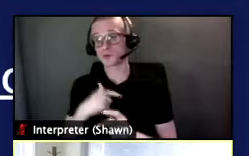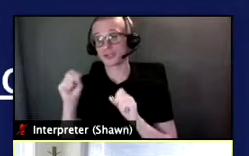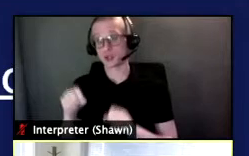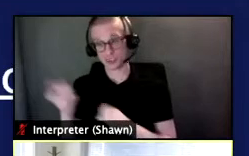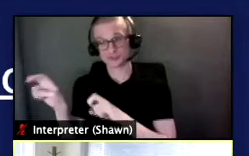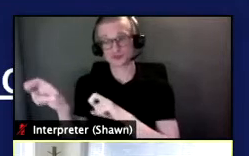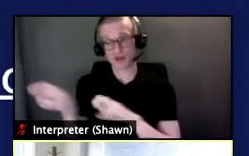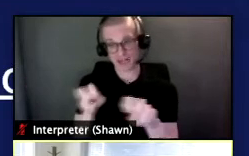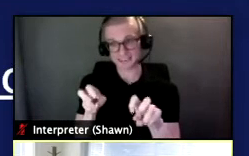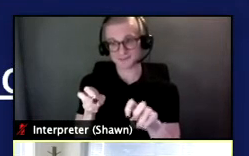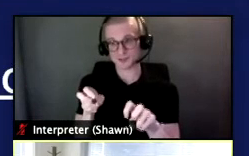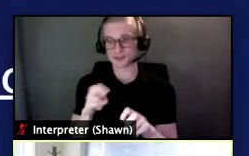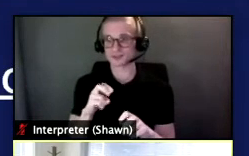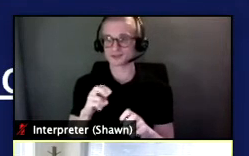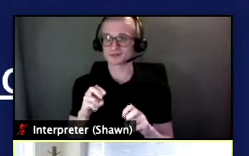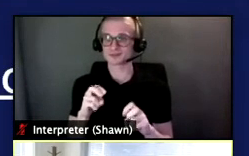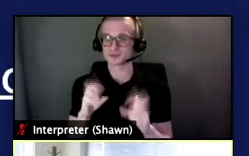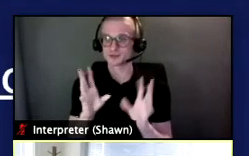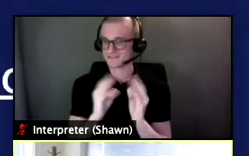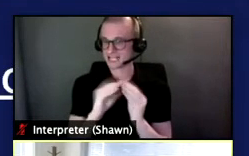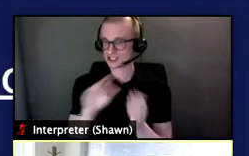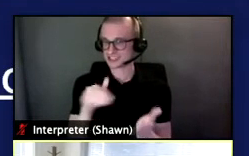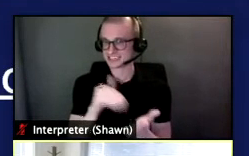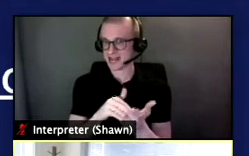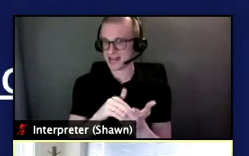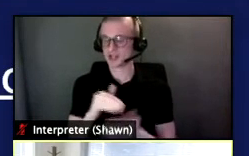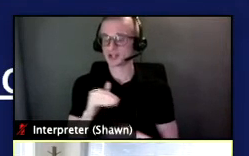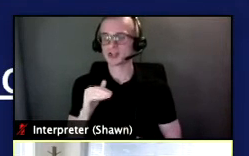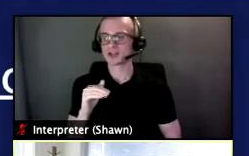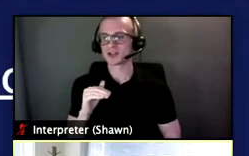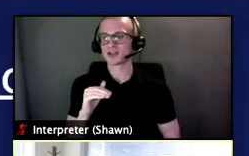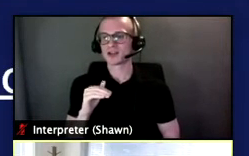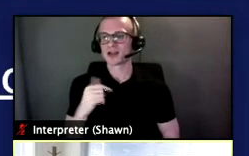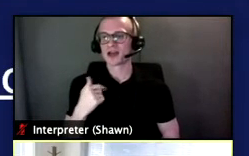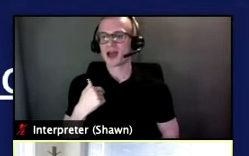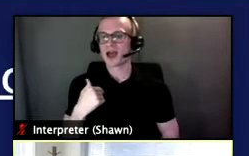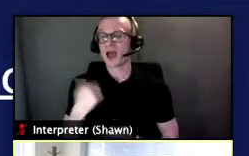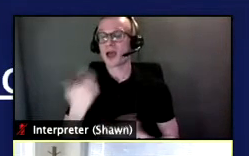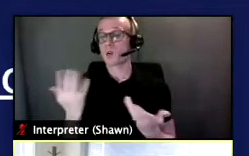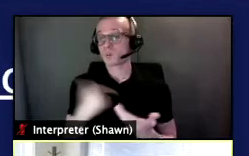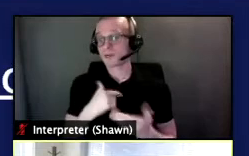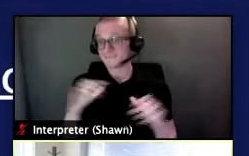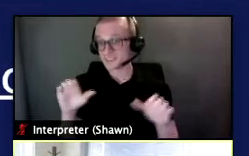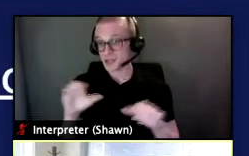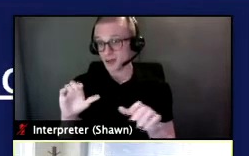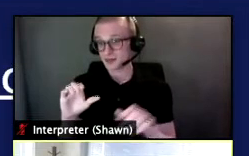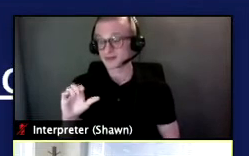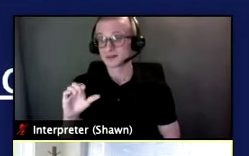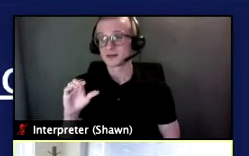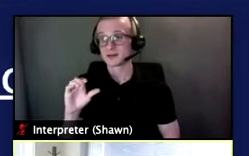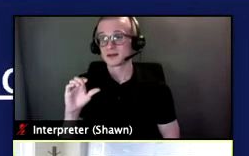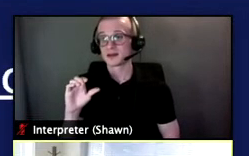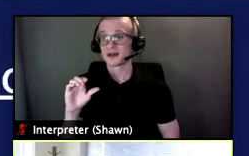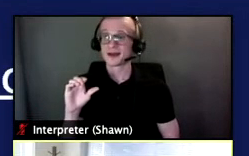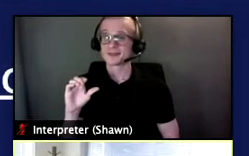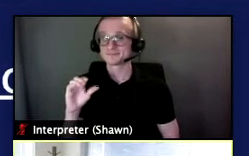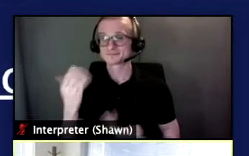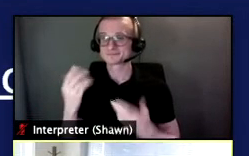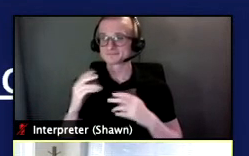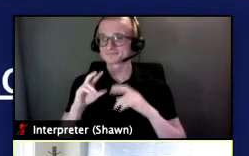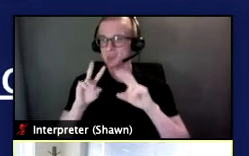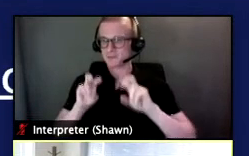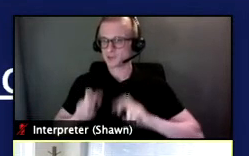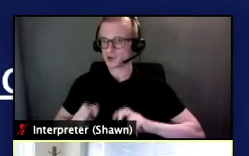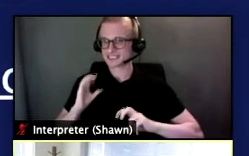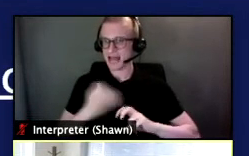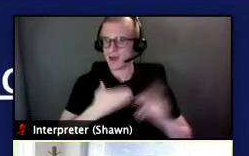But I do know that, and what we have done is looked at, our planning and our work